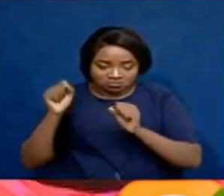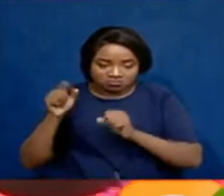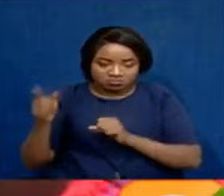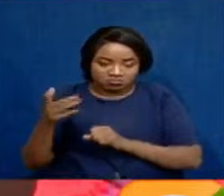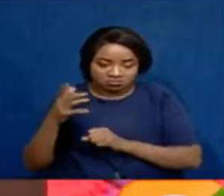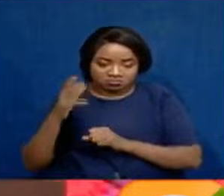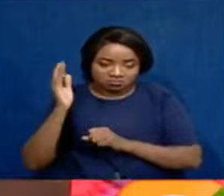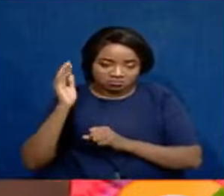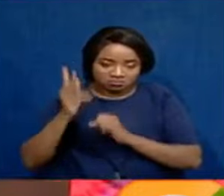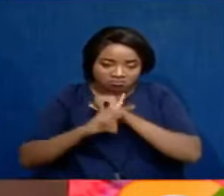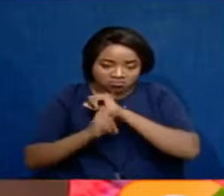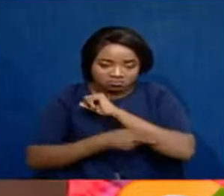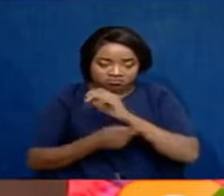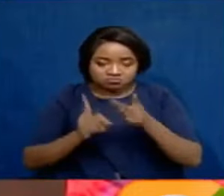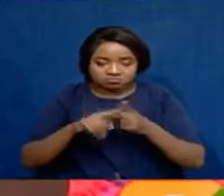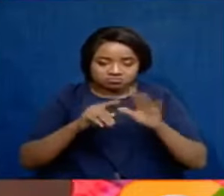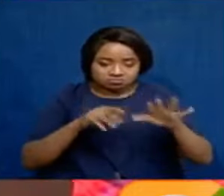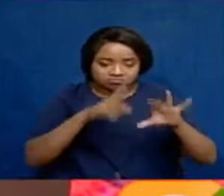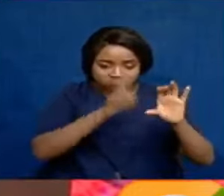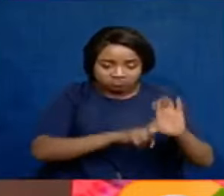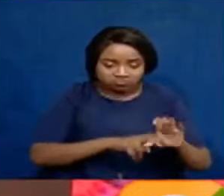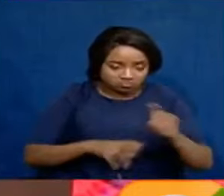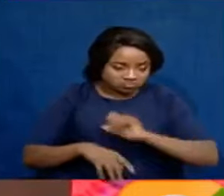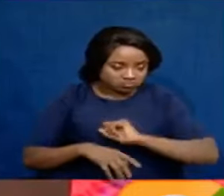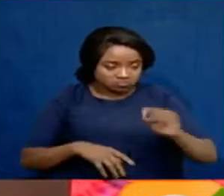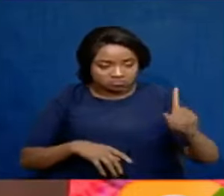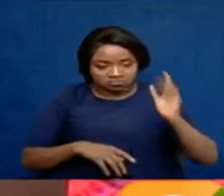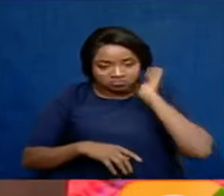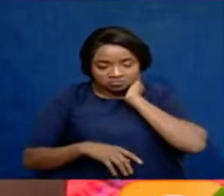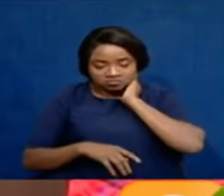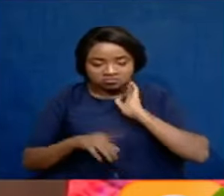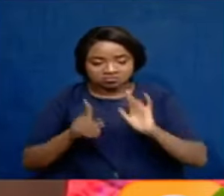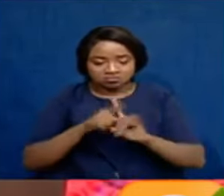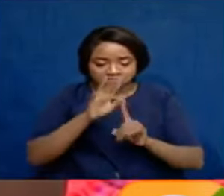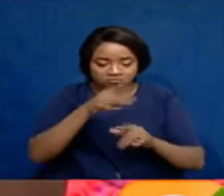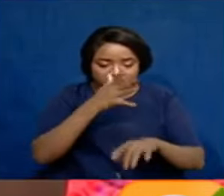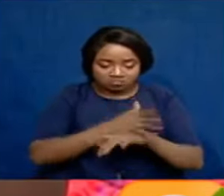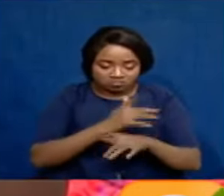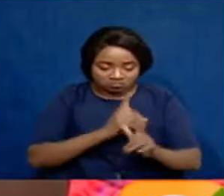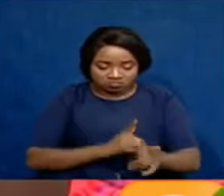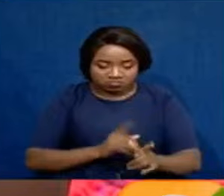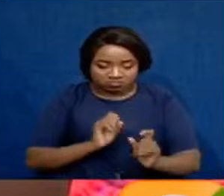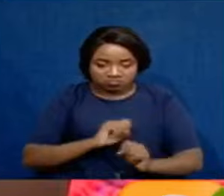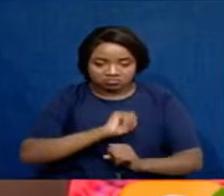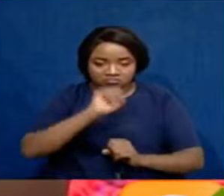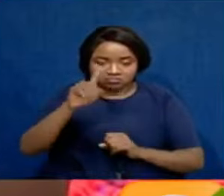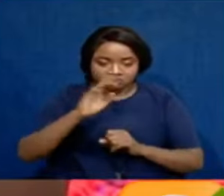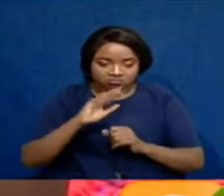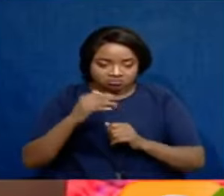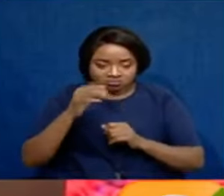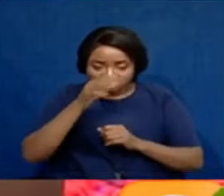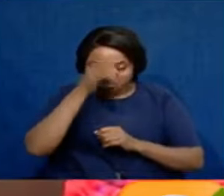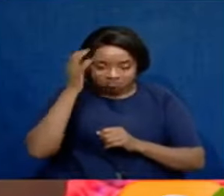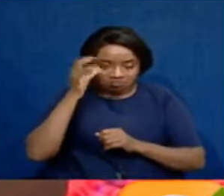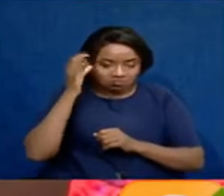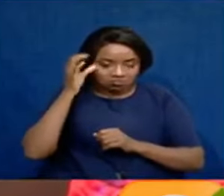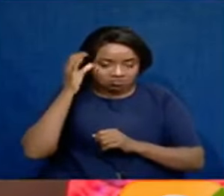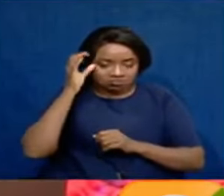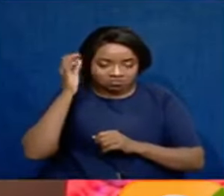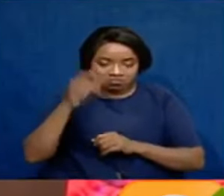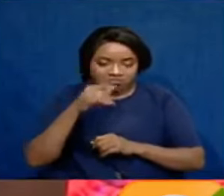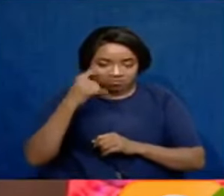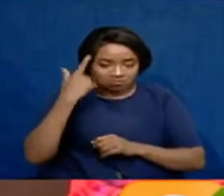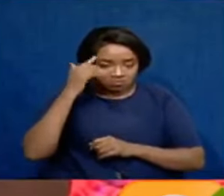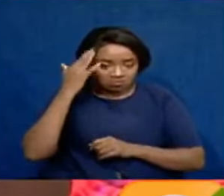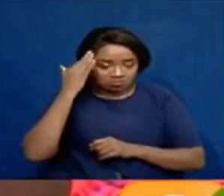Moranga, and your prostate to go to the coast. Is that once you are in a facility, you can get